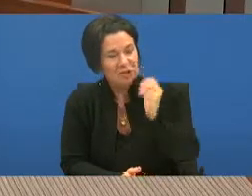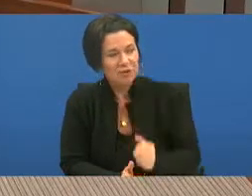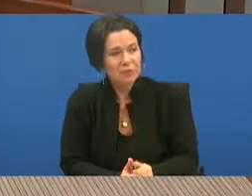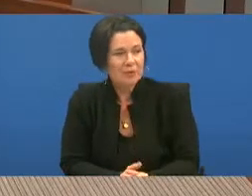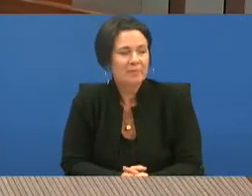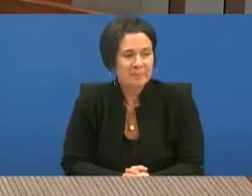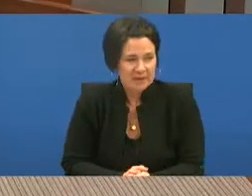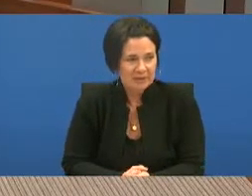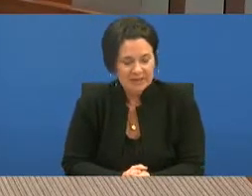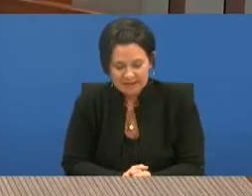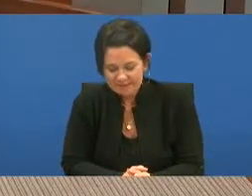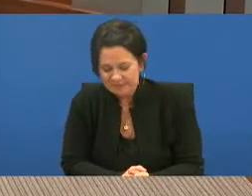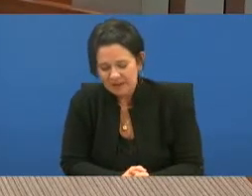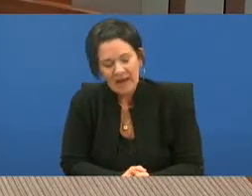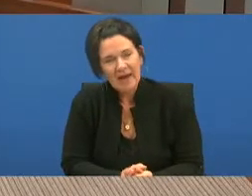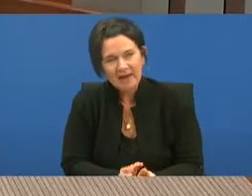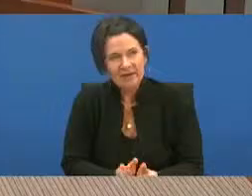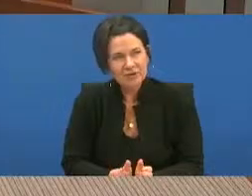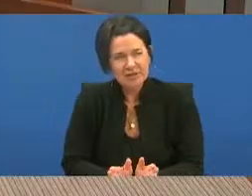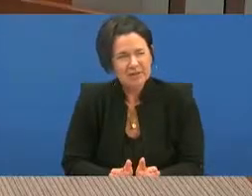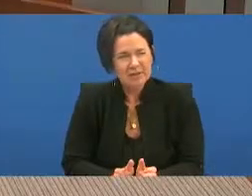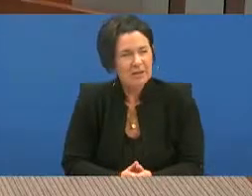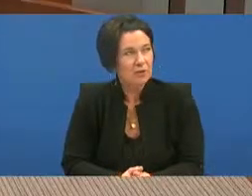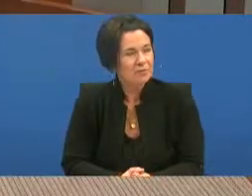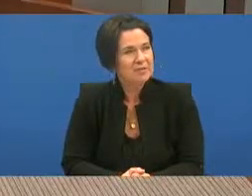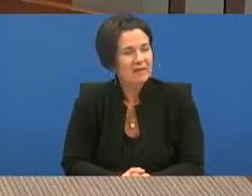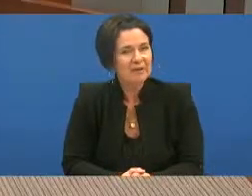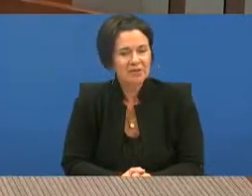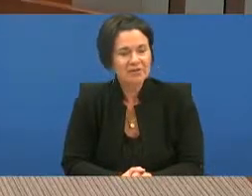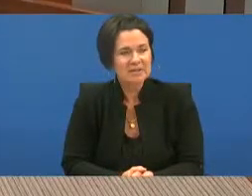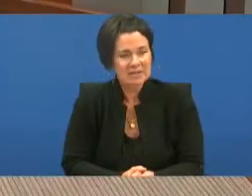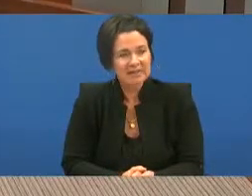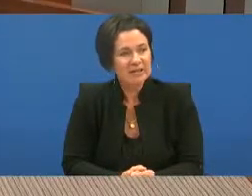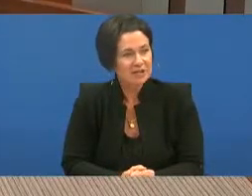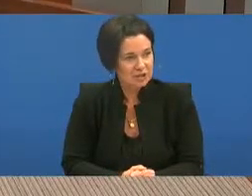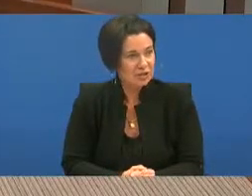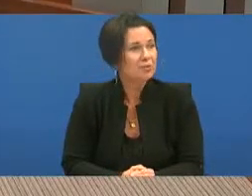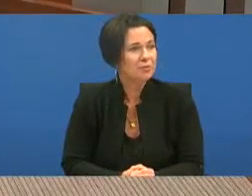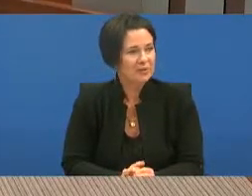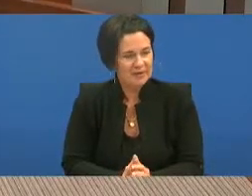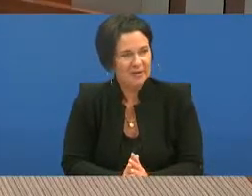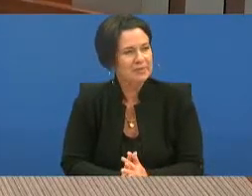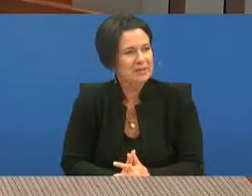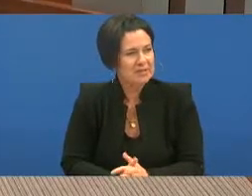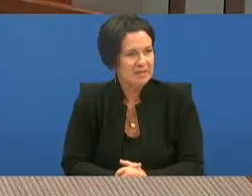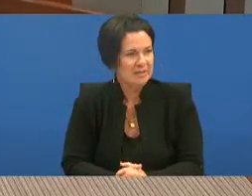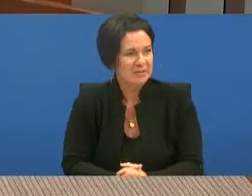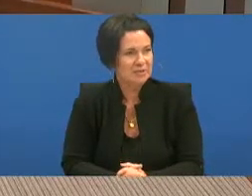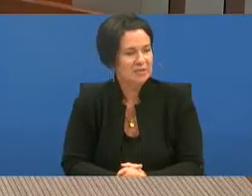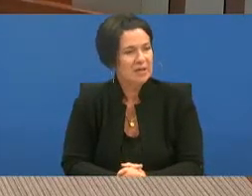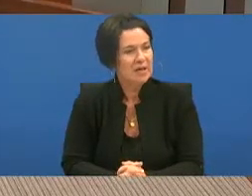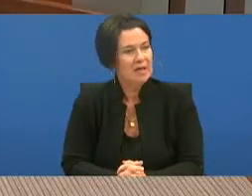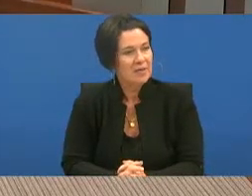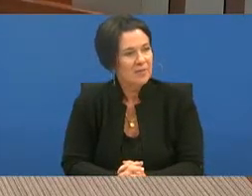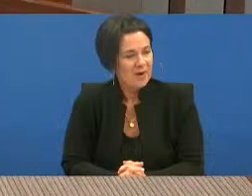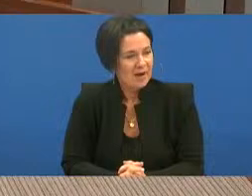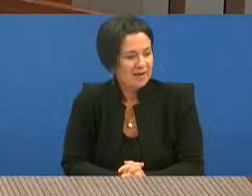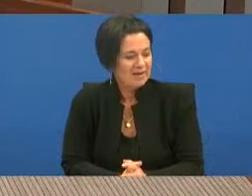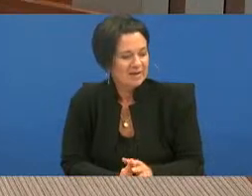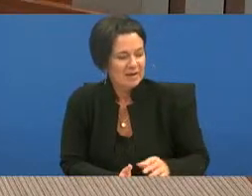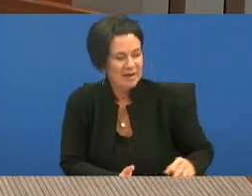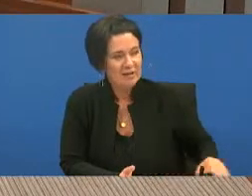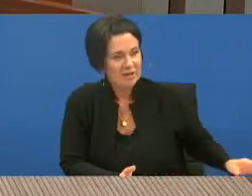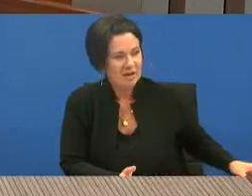sending money out? So Yes, if we sir. approve it as written, we can extend it by the next, by reintroducing